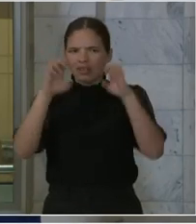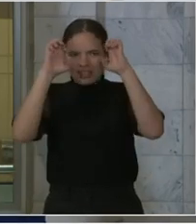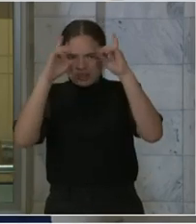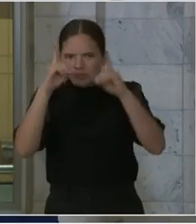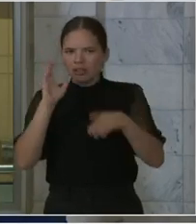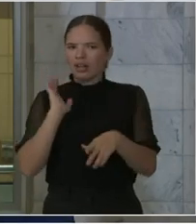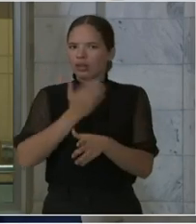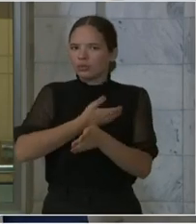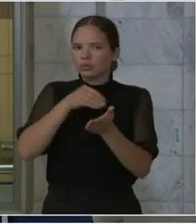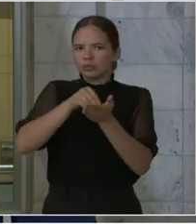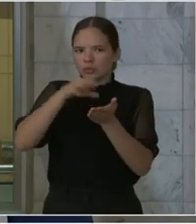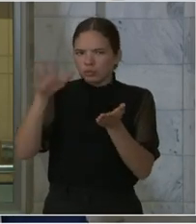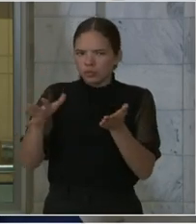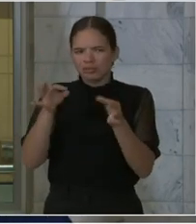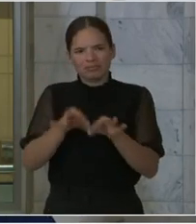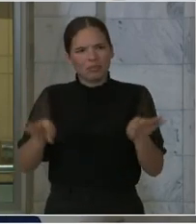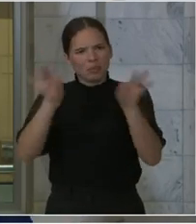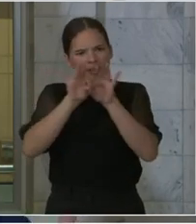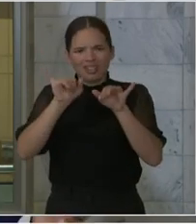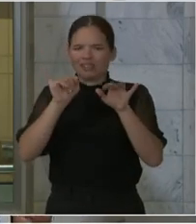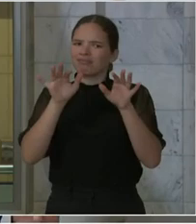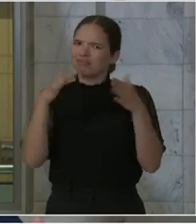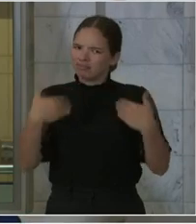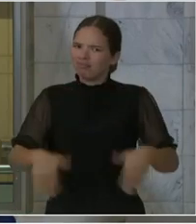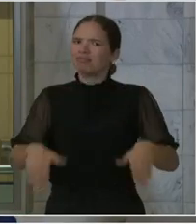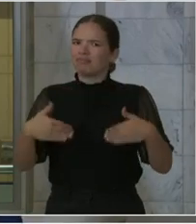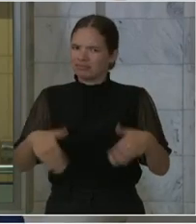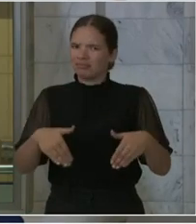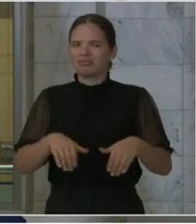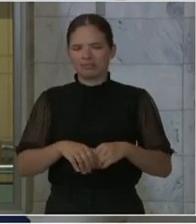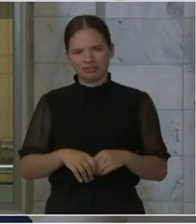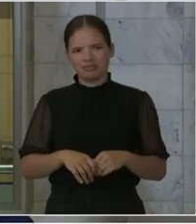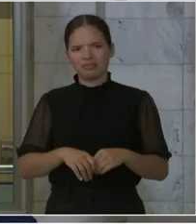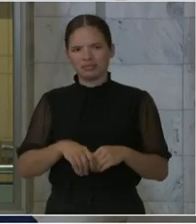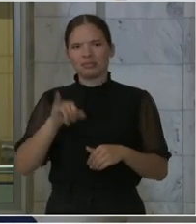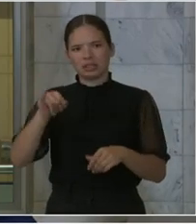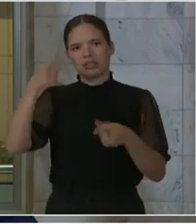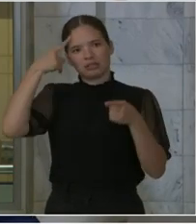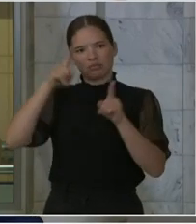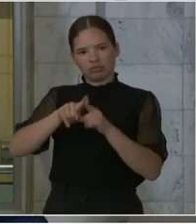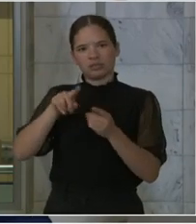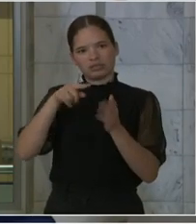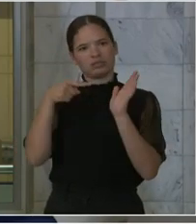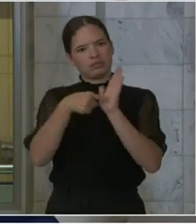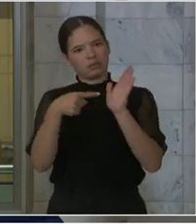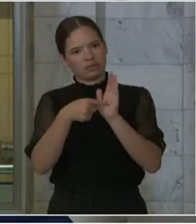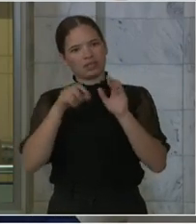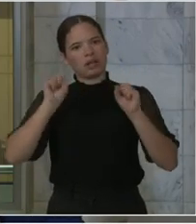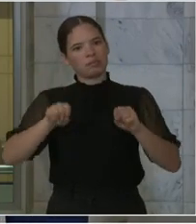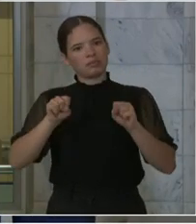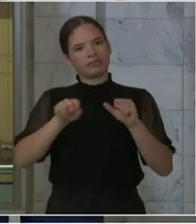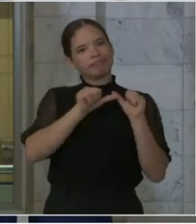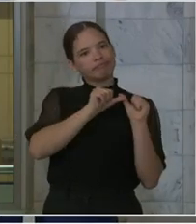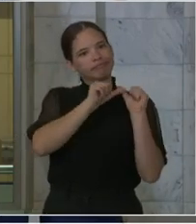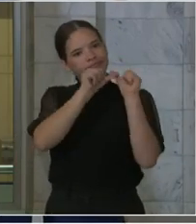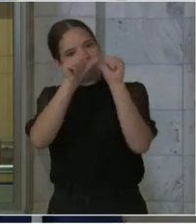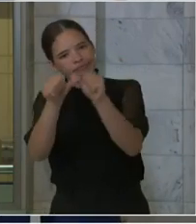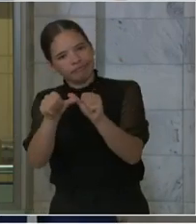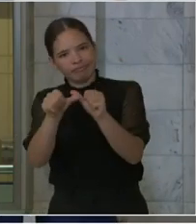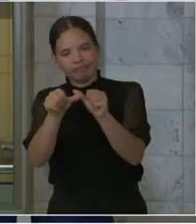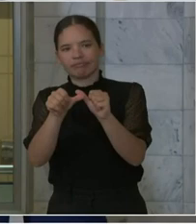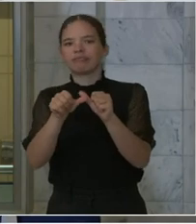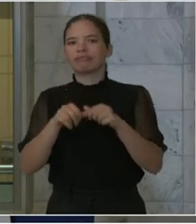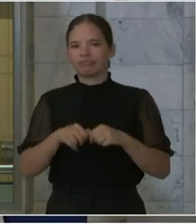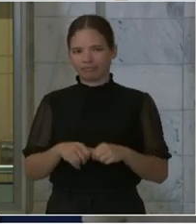in a K-12 system is paramount. And what this agreement represents is our ability to continue that. We're on our third year of the